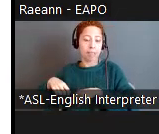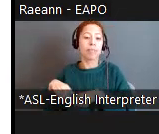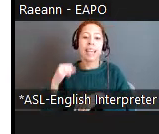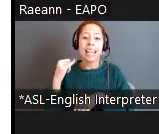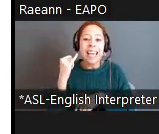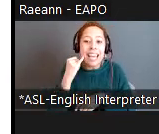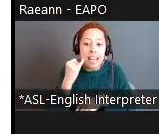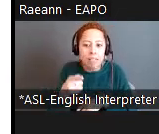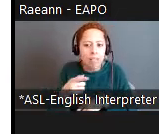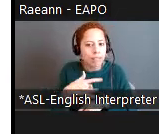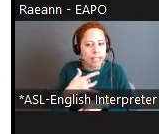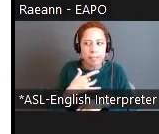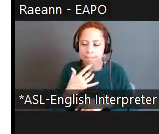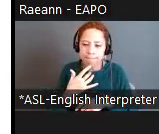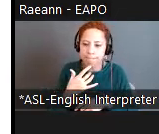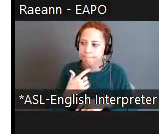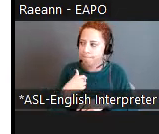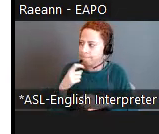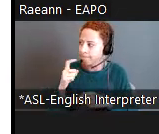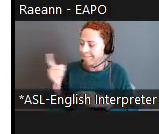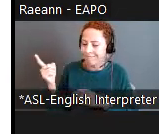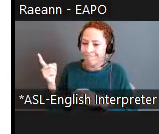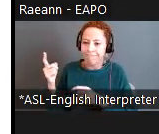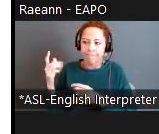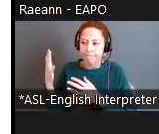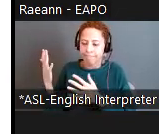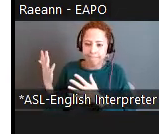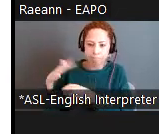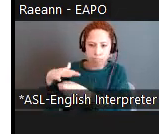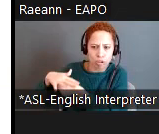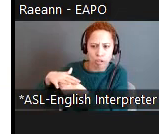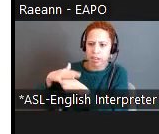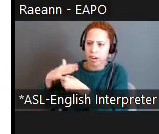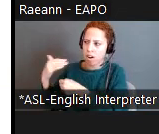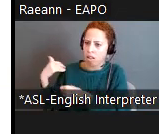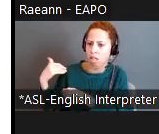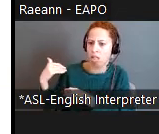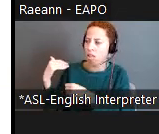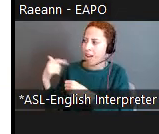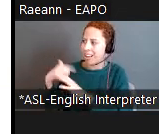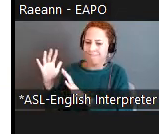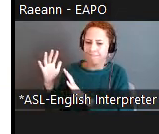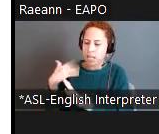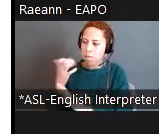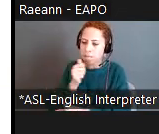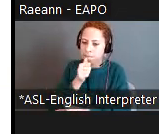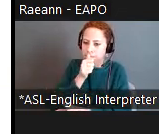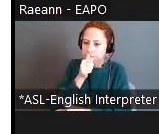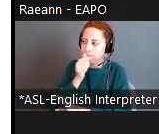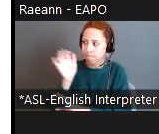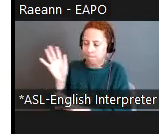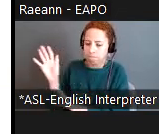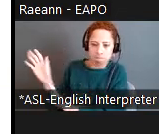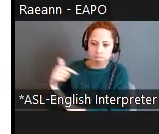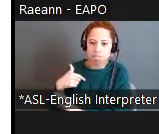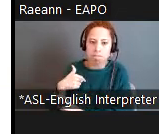secretly, if maybe there's some conflict in your family or pressure to do the document in a certain way, and you don't want others to know you're doing it, there